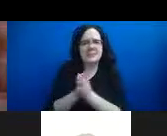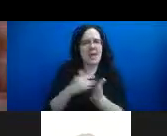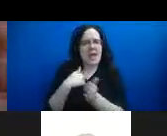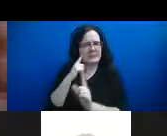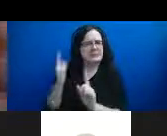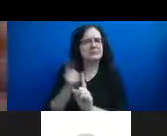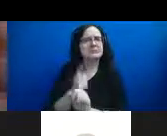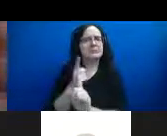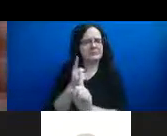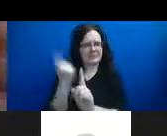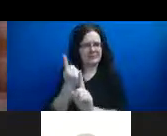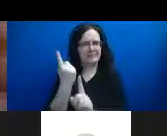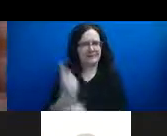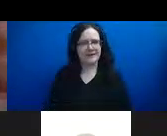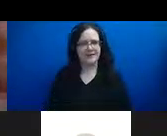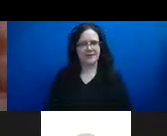something.